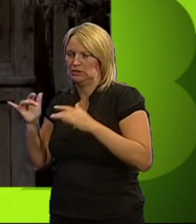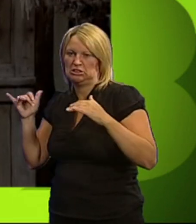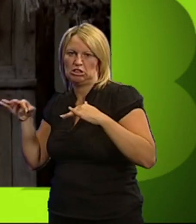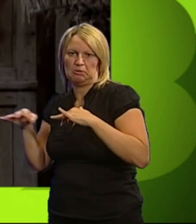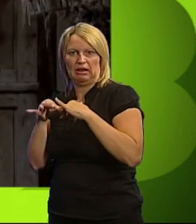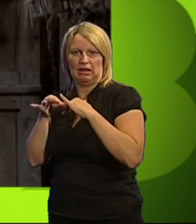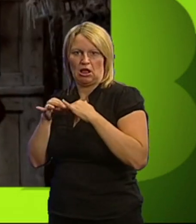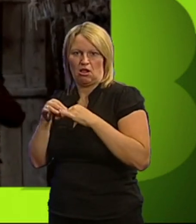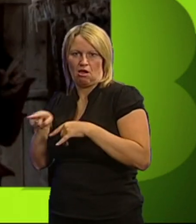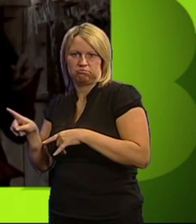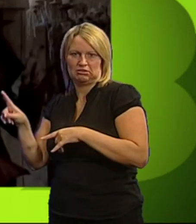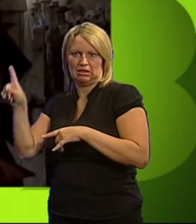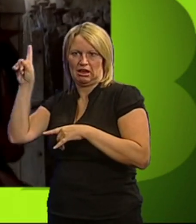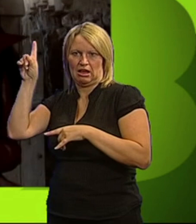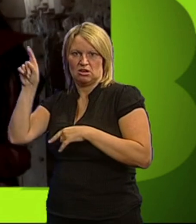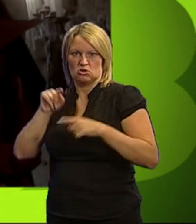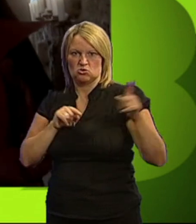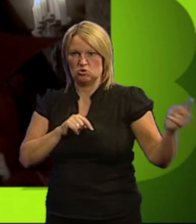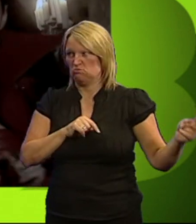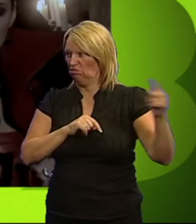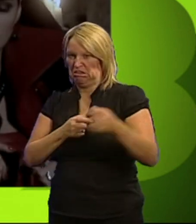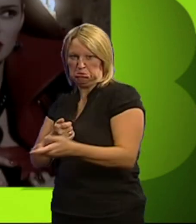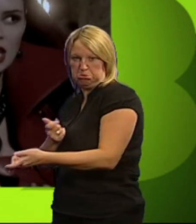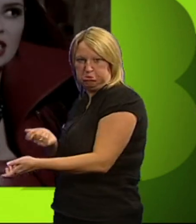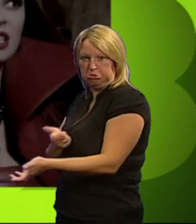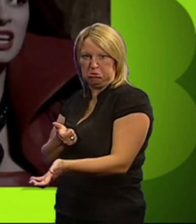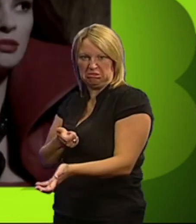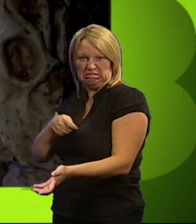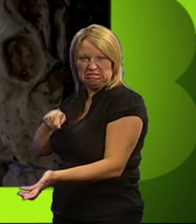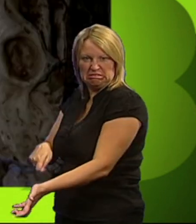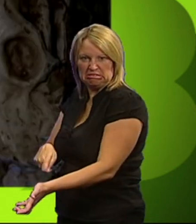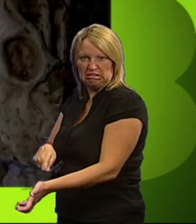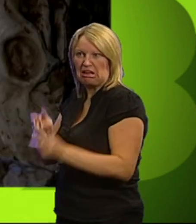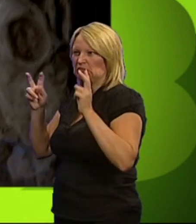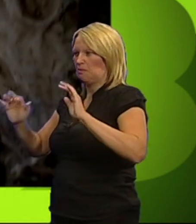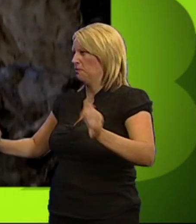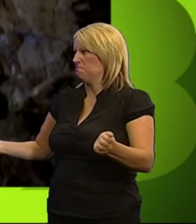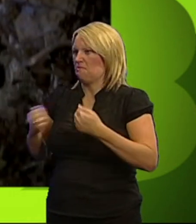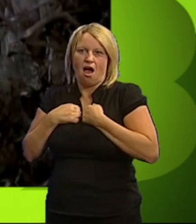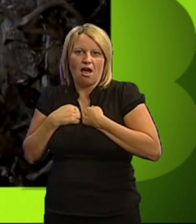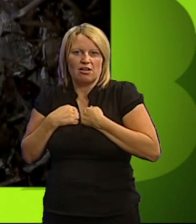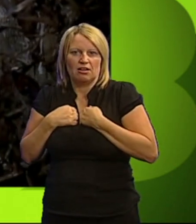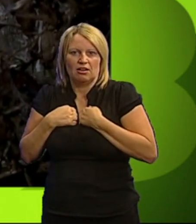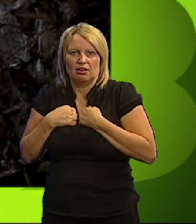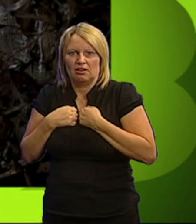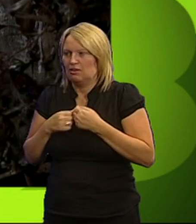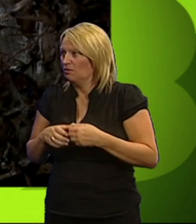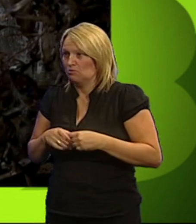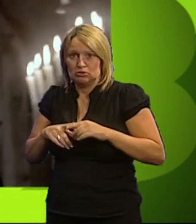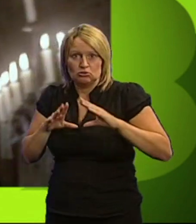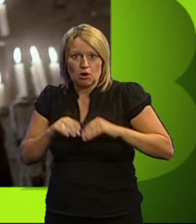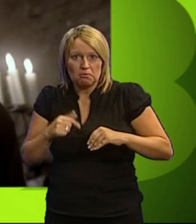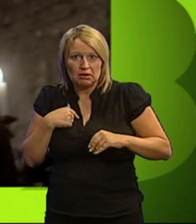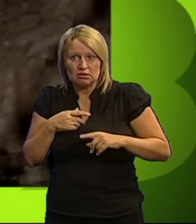the ceremony, I will lure him upstairs. You spring out, slay him, and the castle shall be mine. And what's to stop me